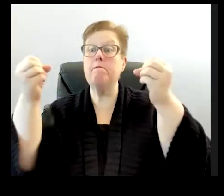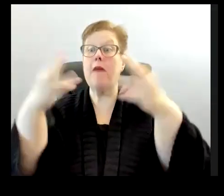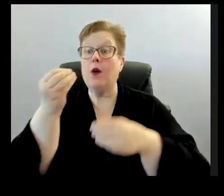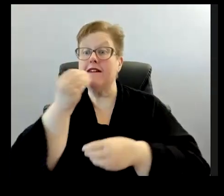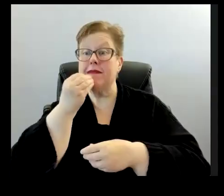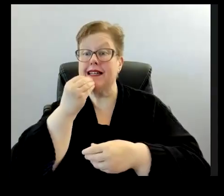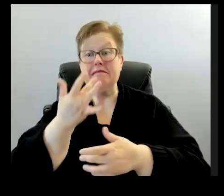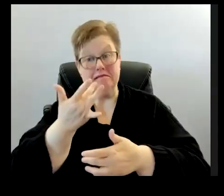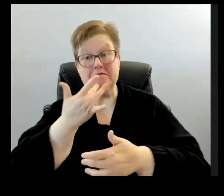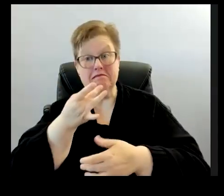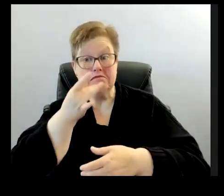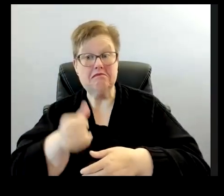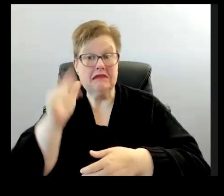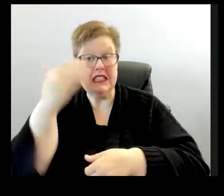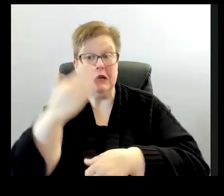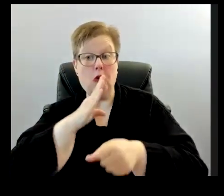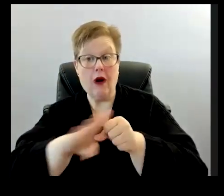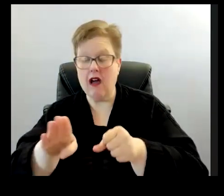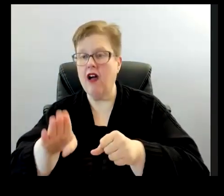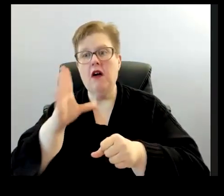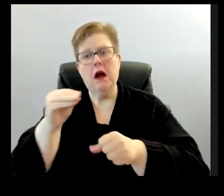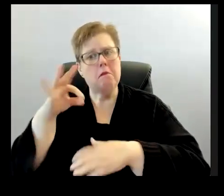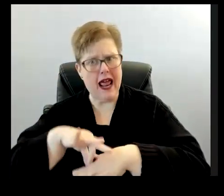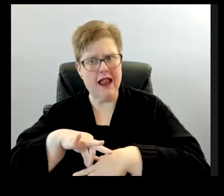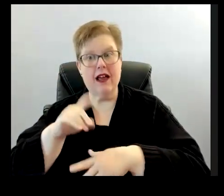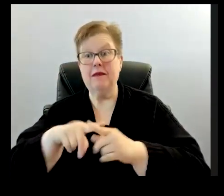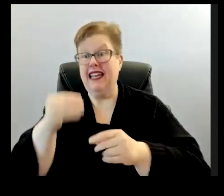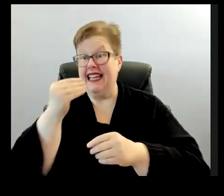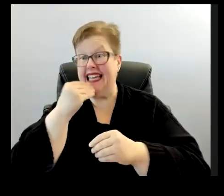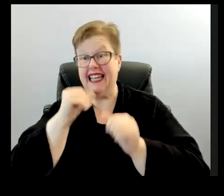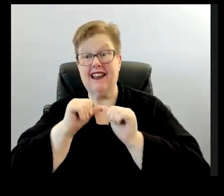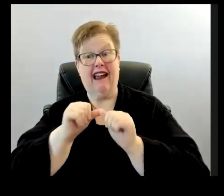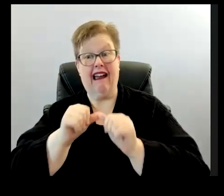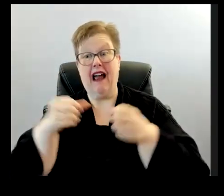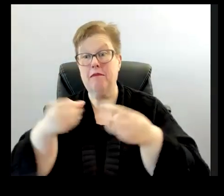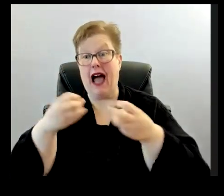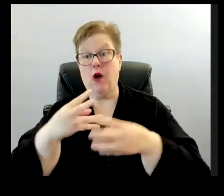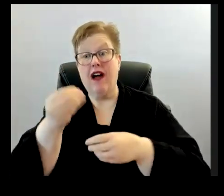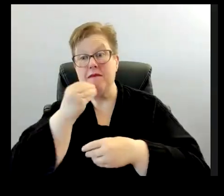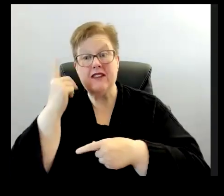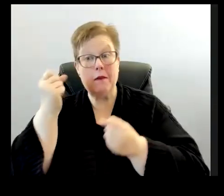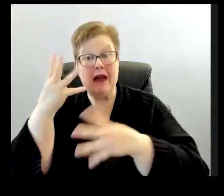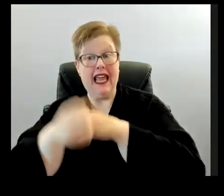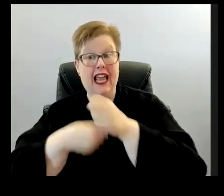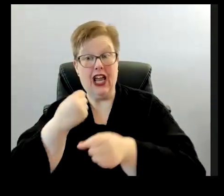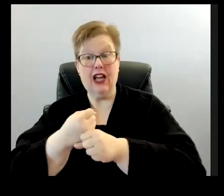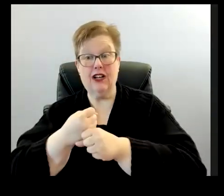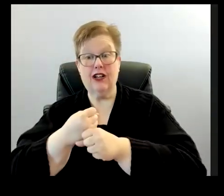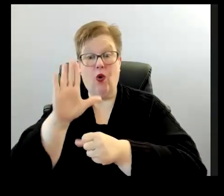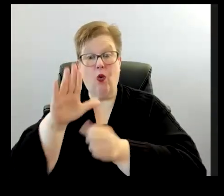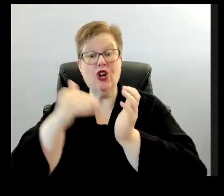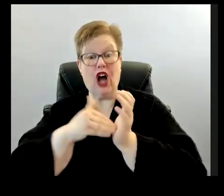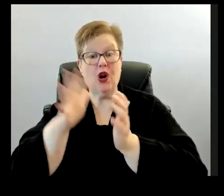tastes delicious, seems good enough, and there's all benefit. But if you eat nothing but microwave meals for years, your doctor's going to be mad